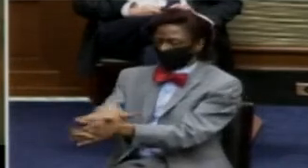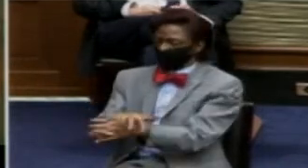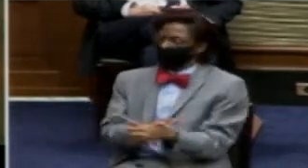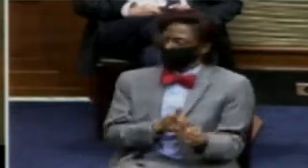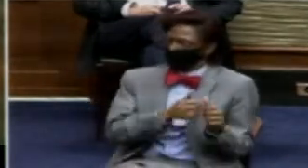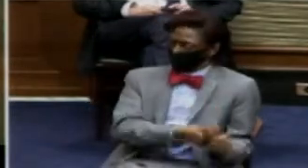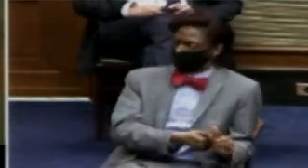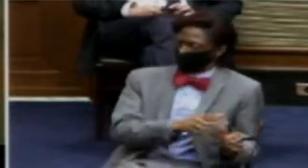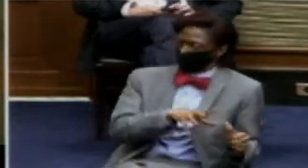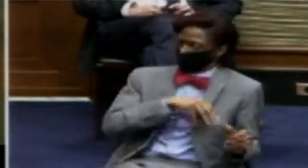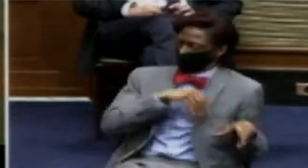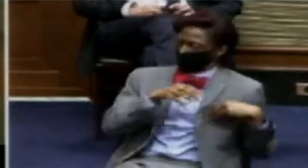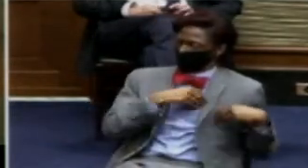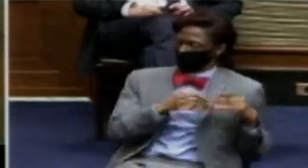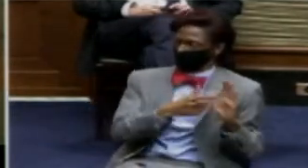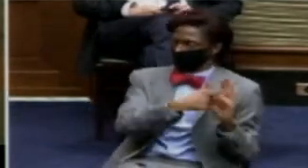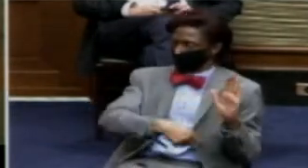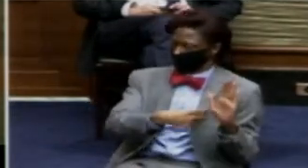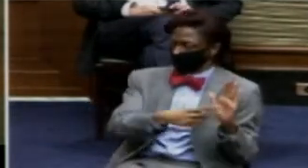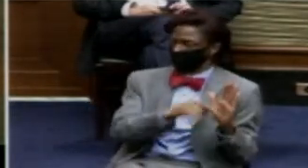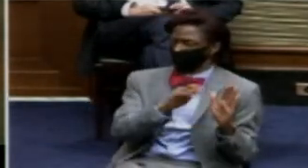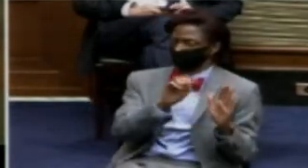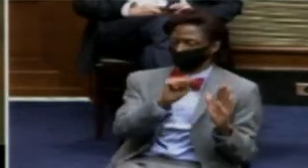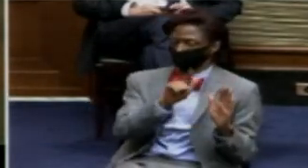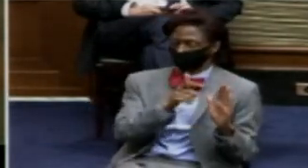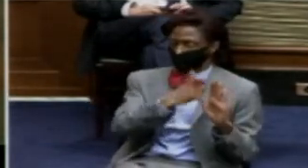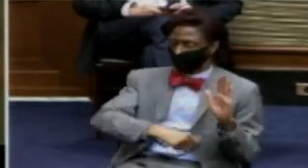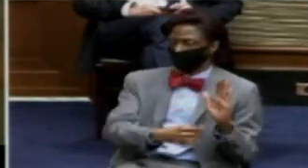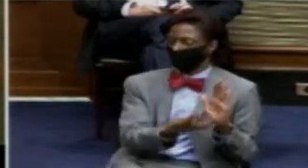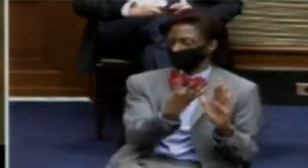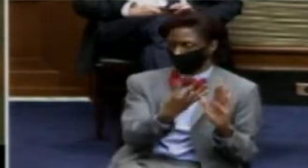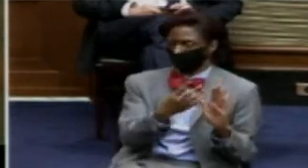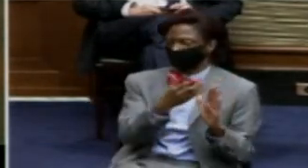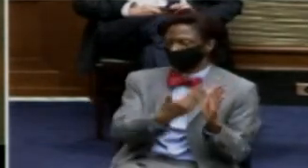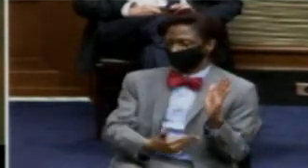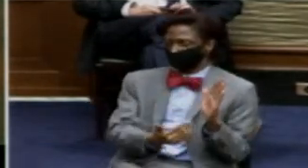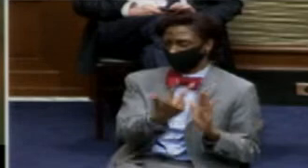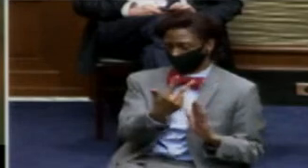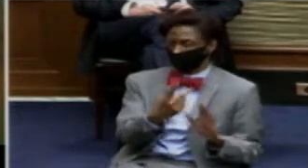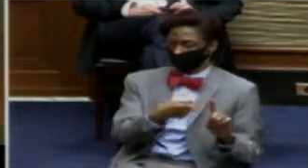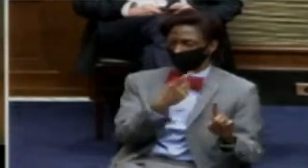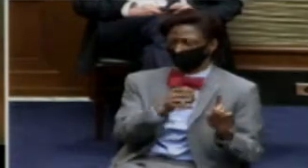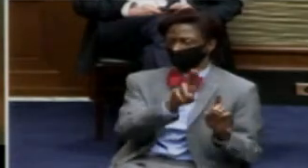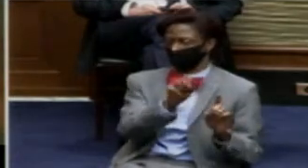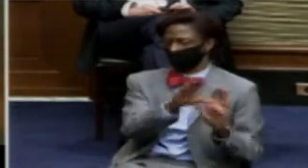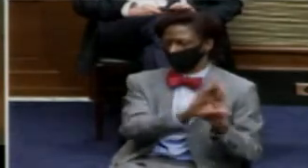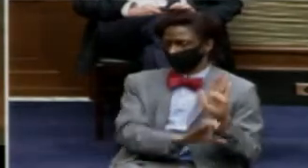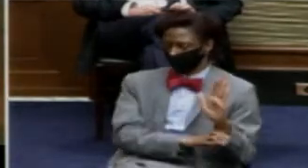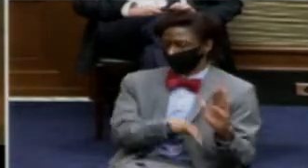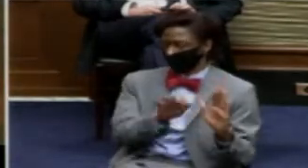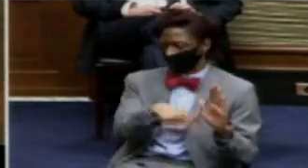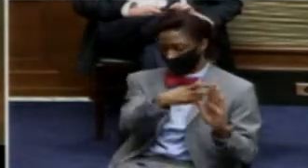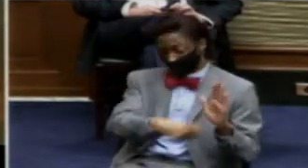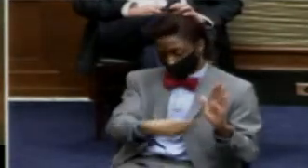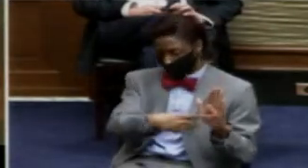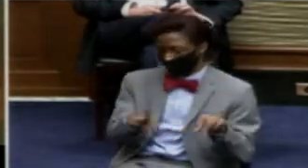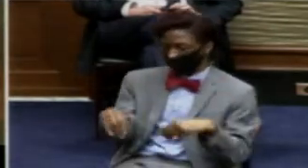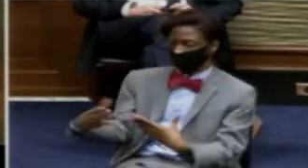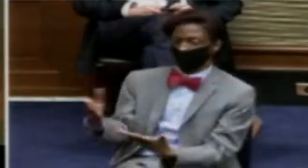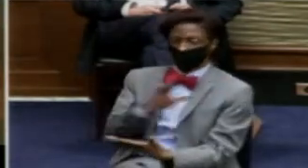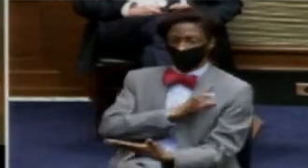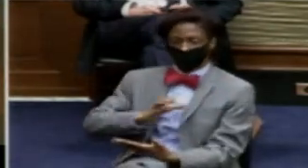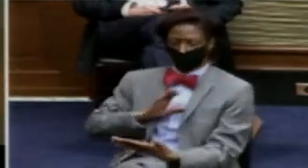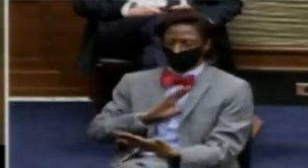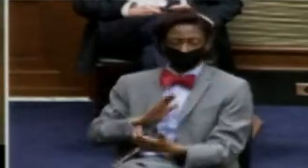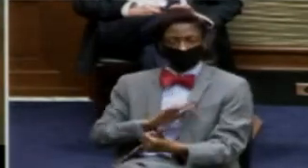Clause, found in Article 4, Section 3 of the U.S. Constitution. That clause gives Congress the sole authority